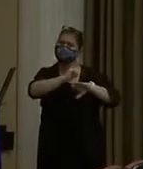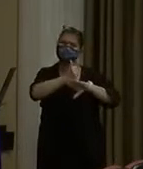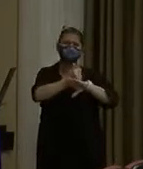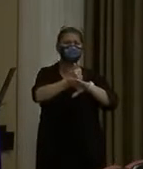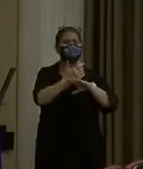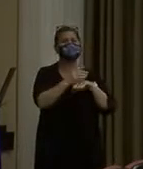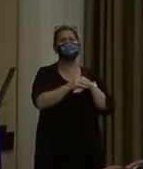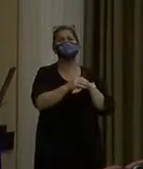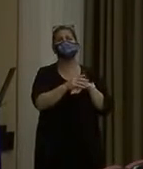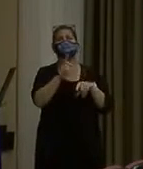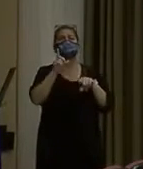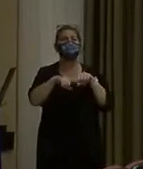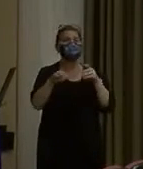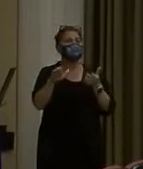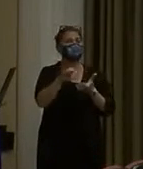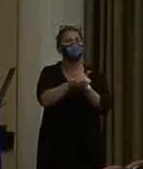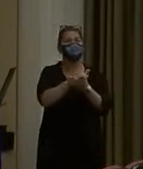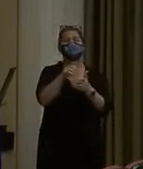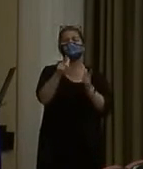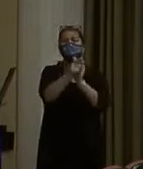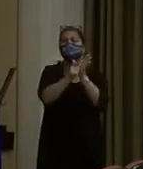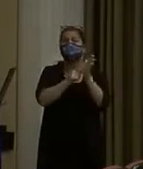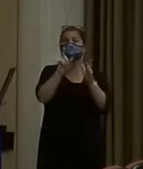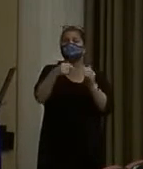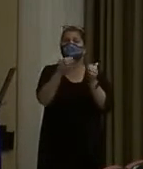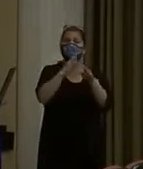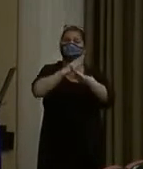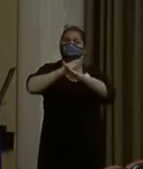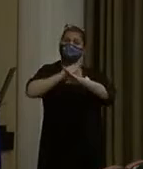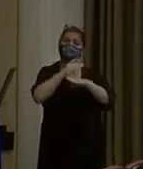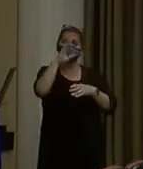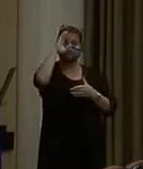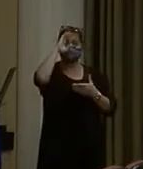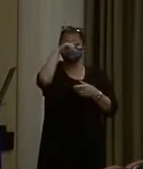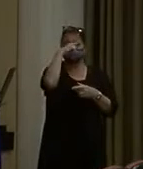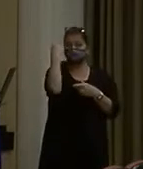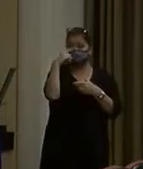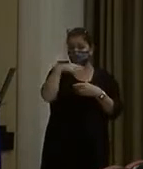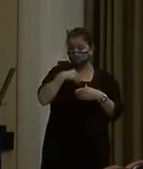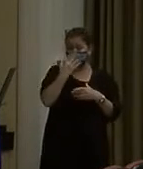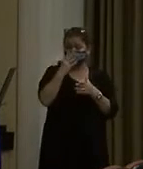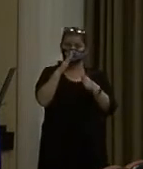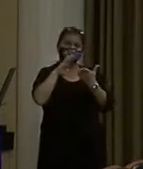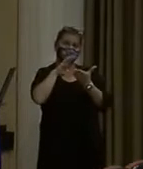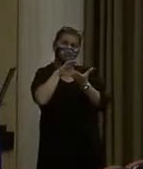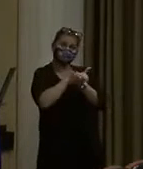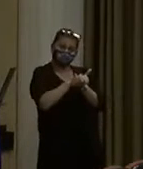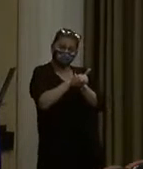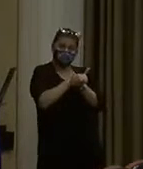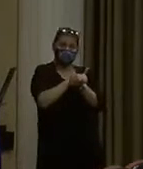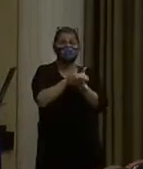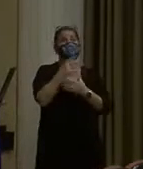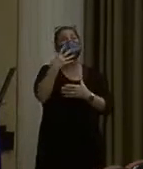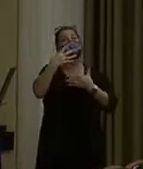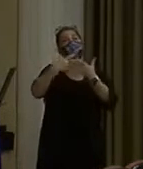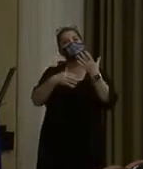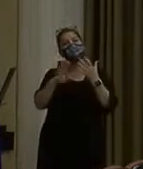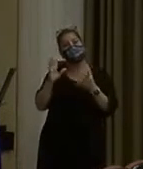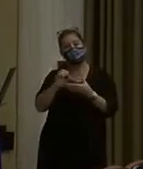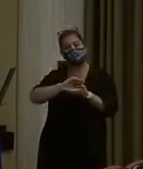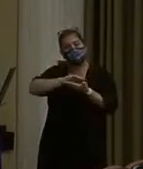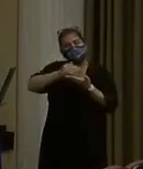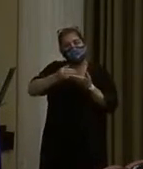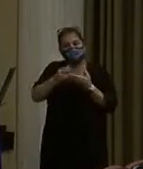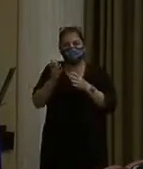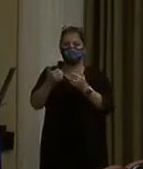The anti-miscegenation laws that were designed to prevent blacks and whites from mixing. The blood quantum requirement laws that were designed to